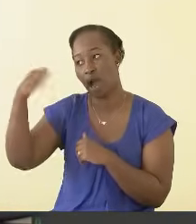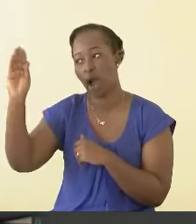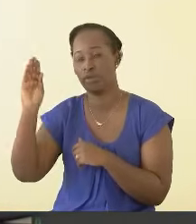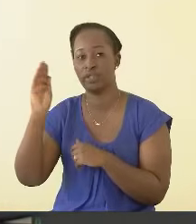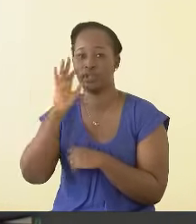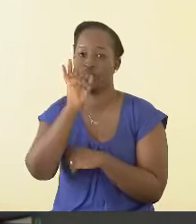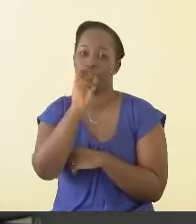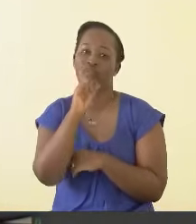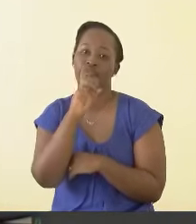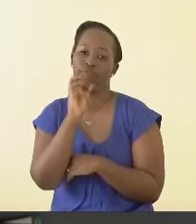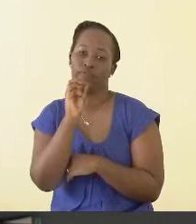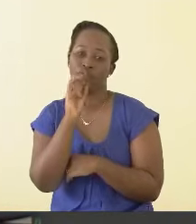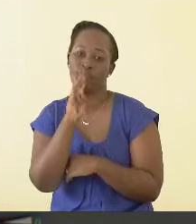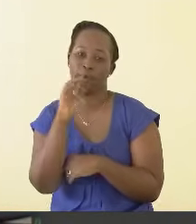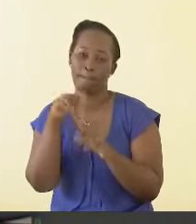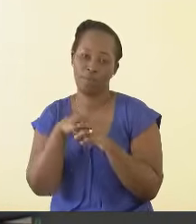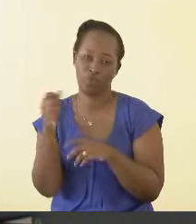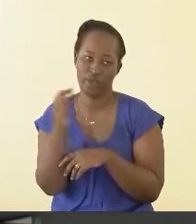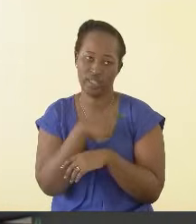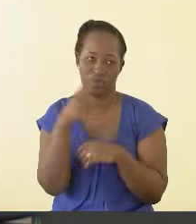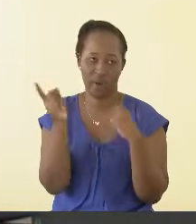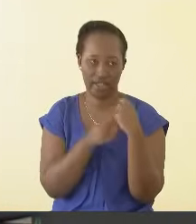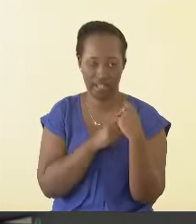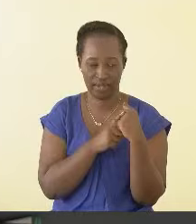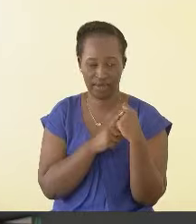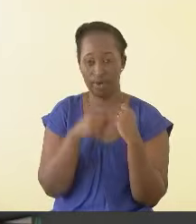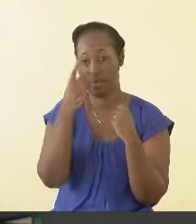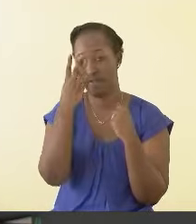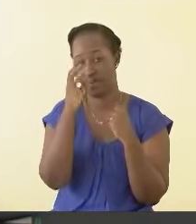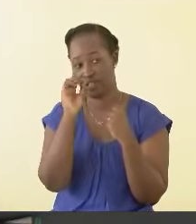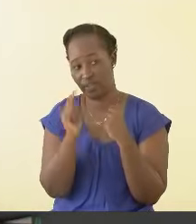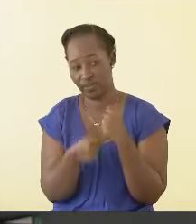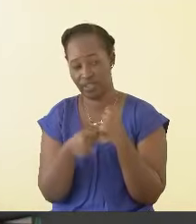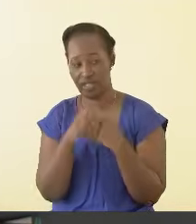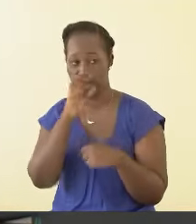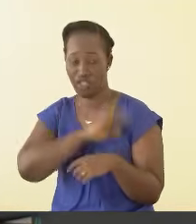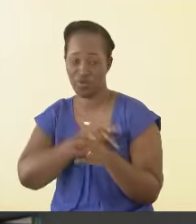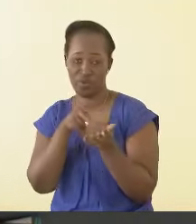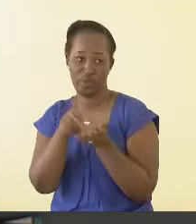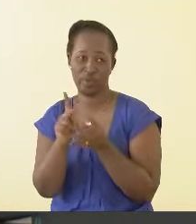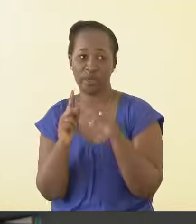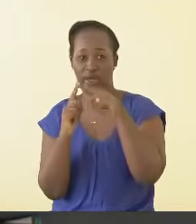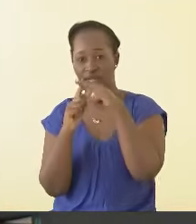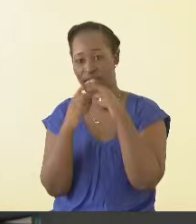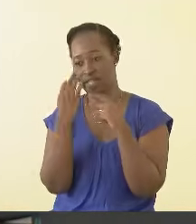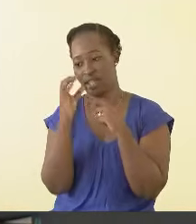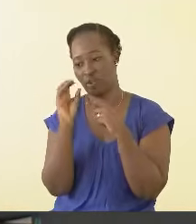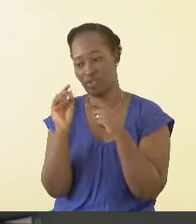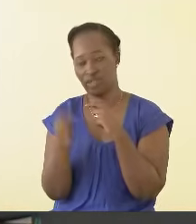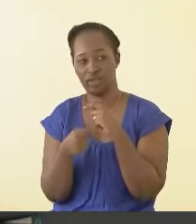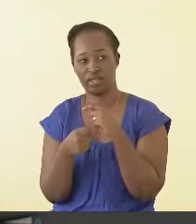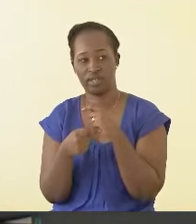outflows for the month of June. This is 40,000, the interest that was paid. Then you add 300,000. This